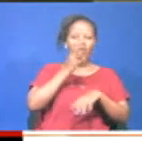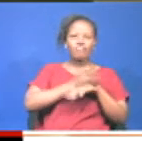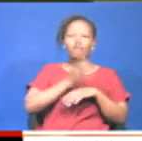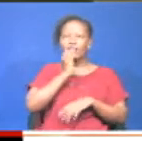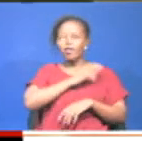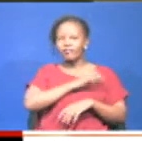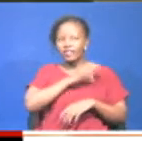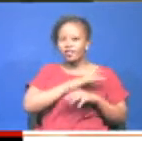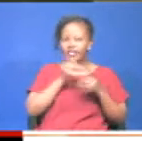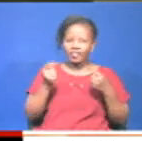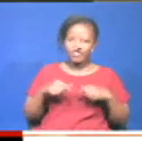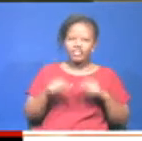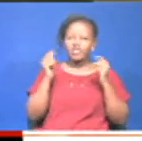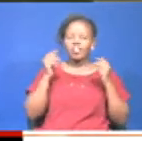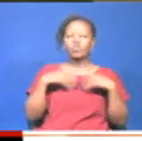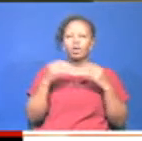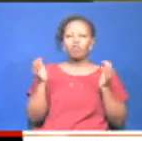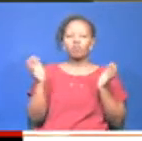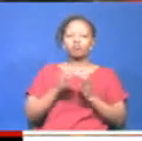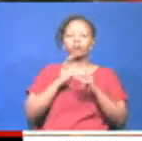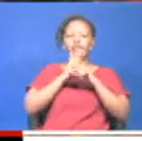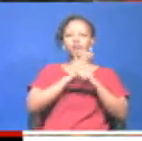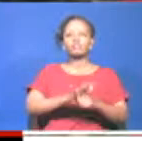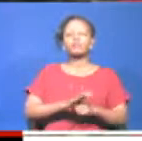coercing minority groups.